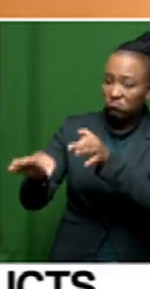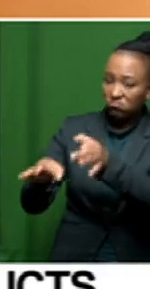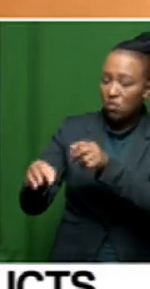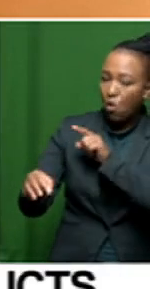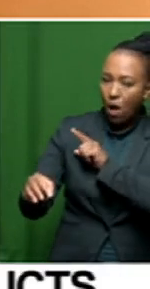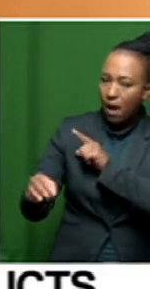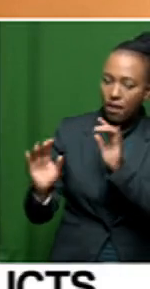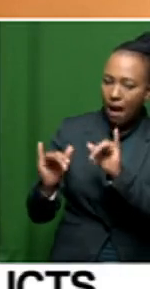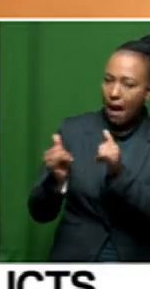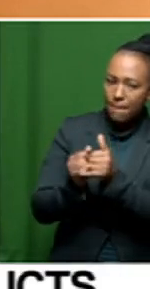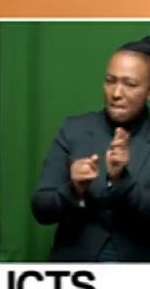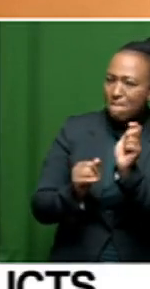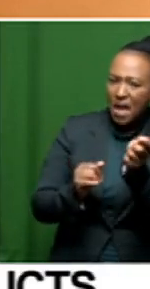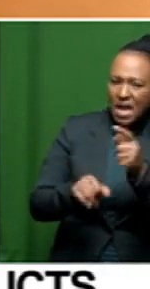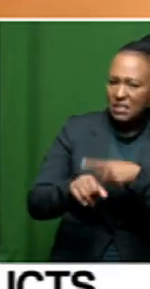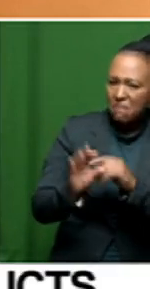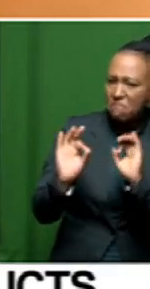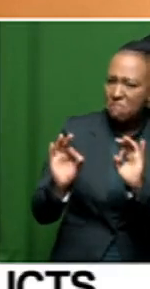service providers were not paid on time?